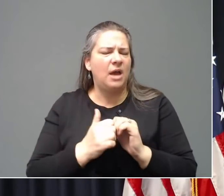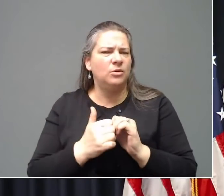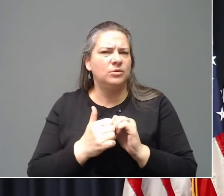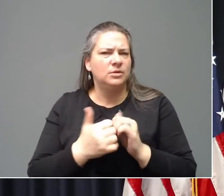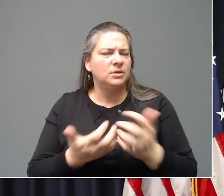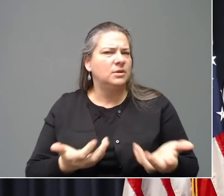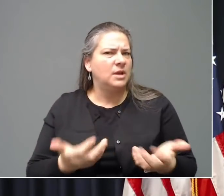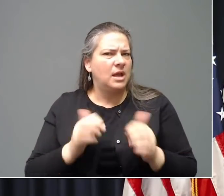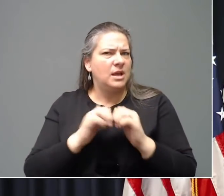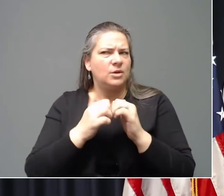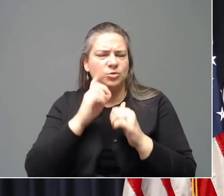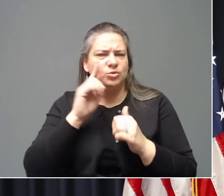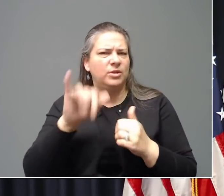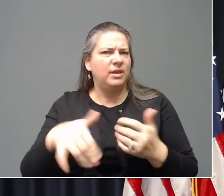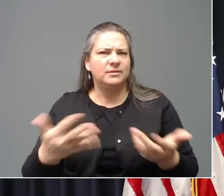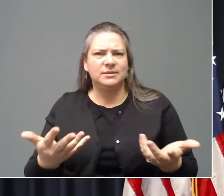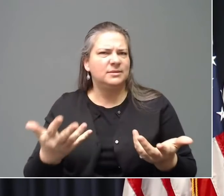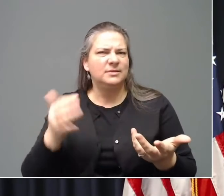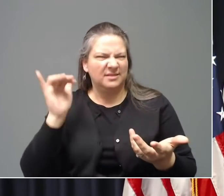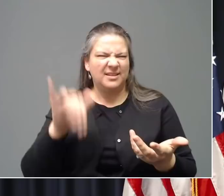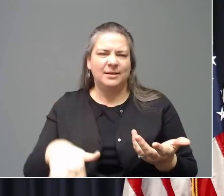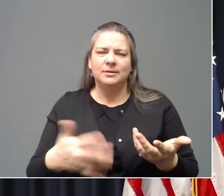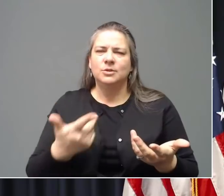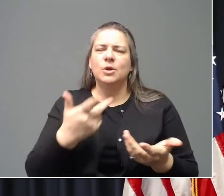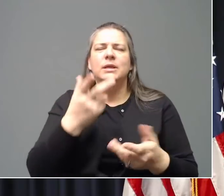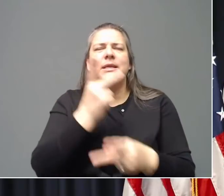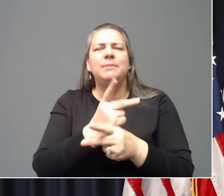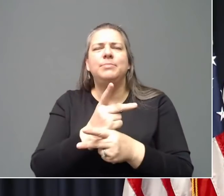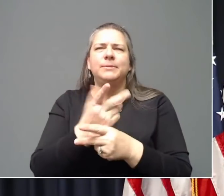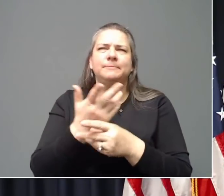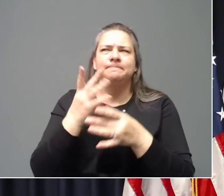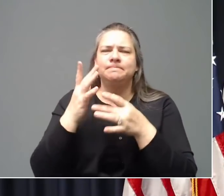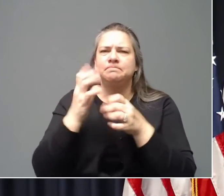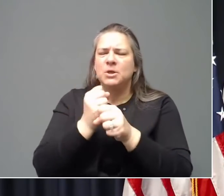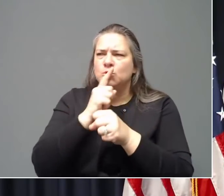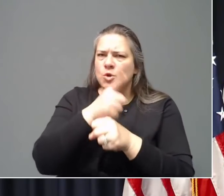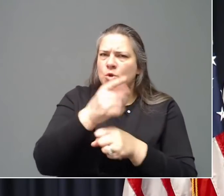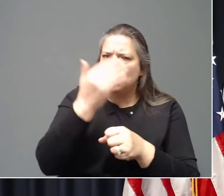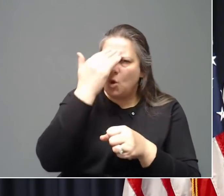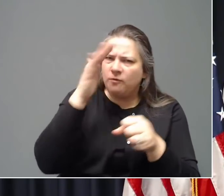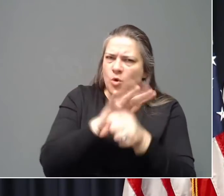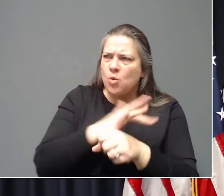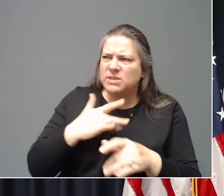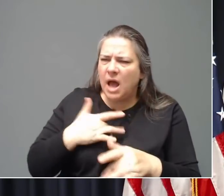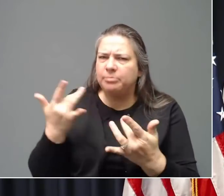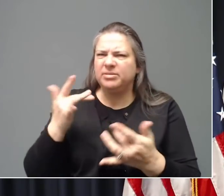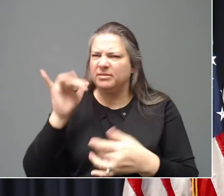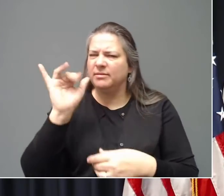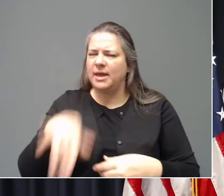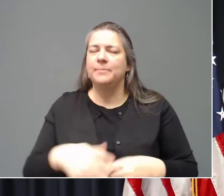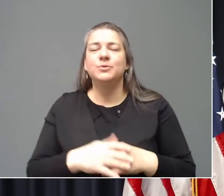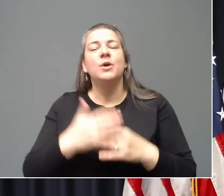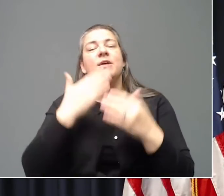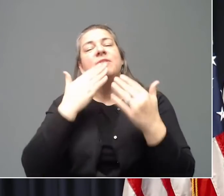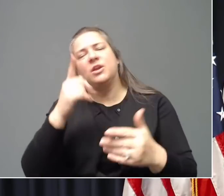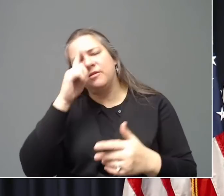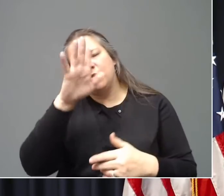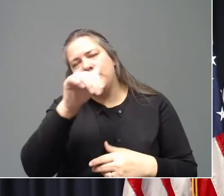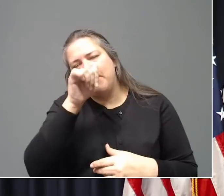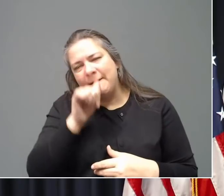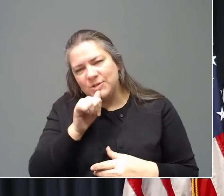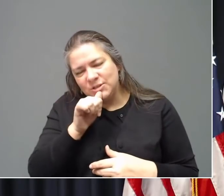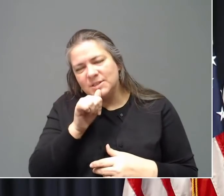better condition at the other side. It remains a privilege to serve, and thank you for your patience with the vaccine, folks. 53,000